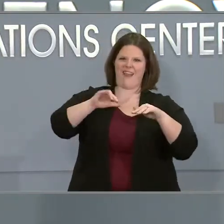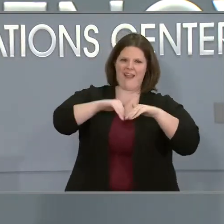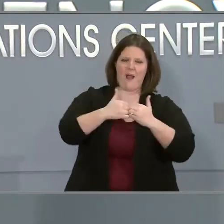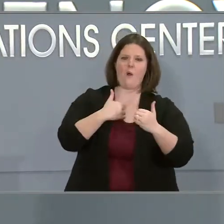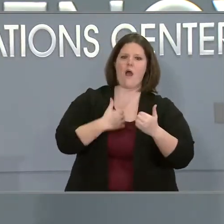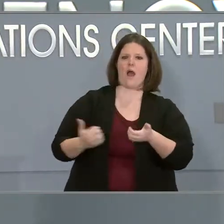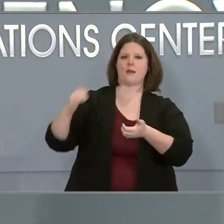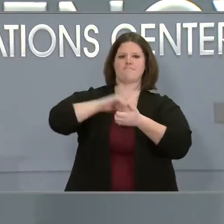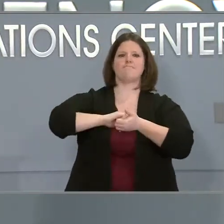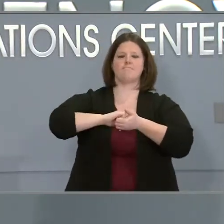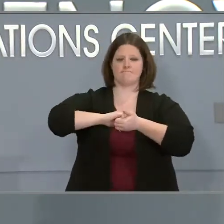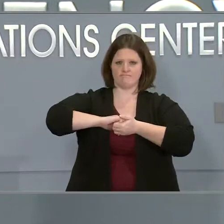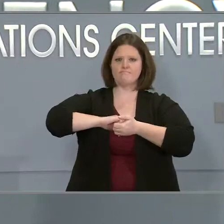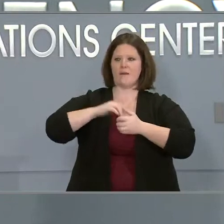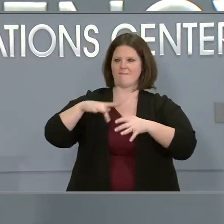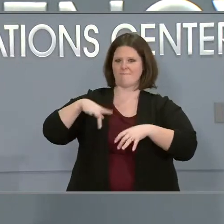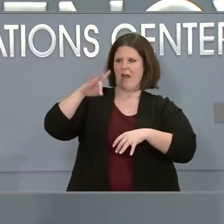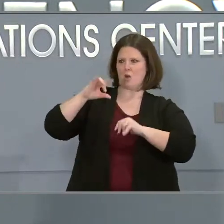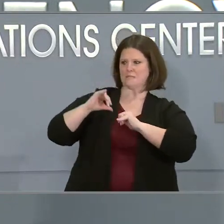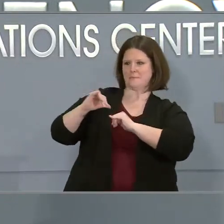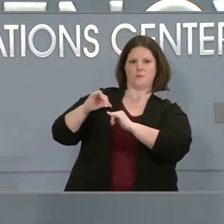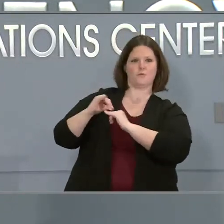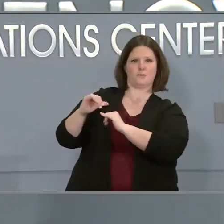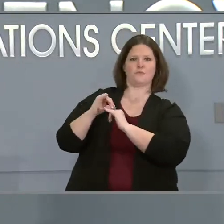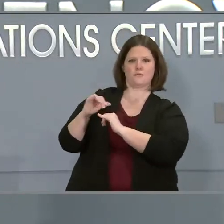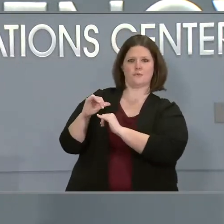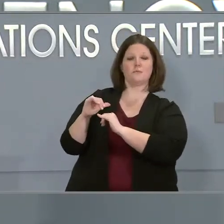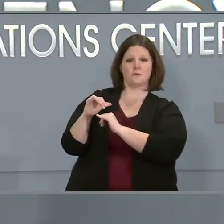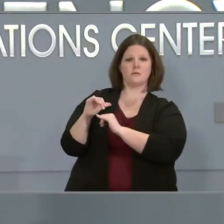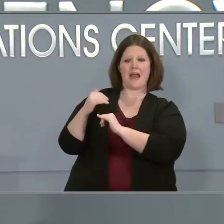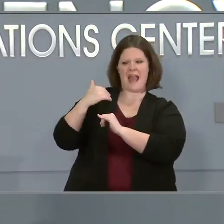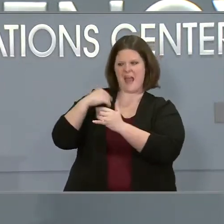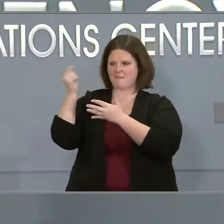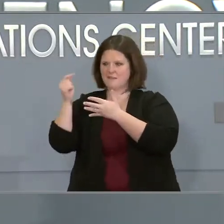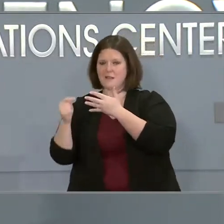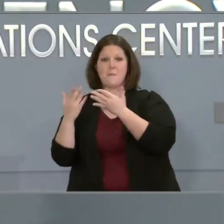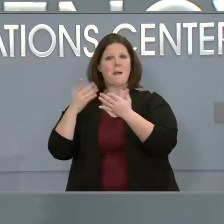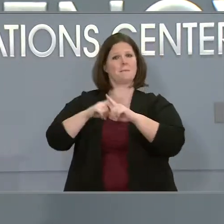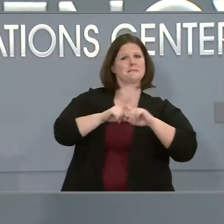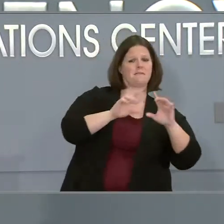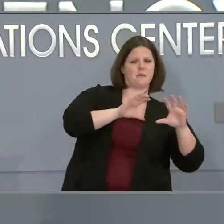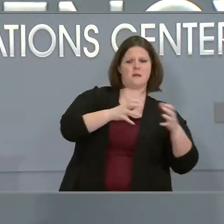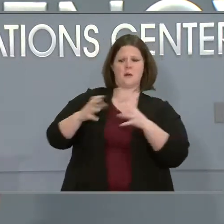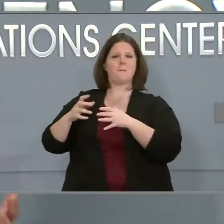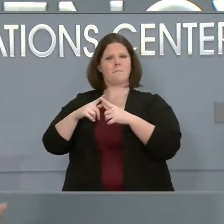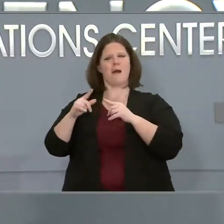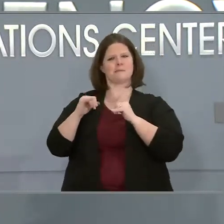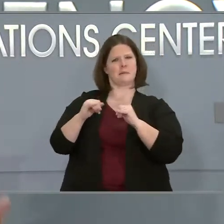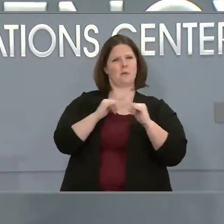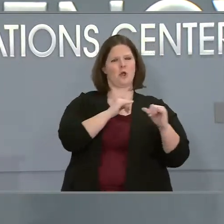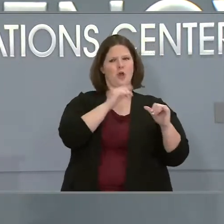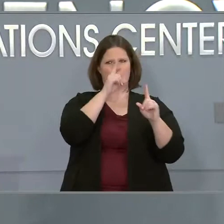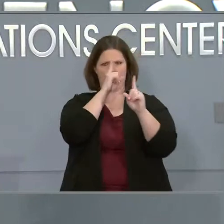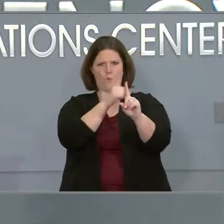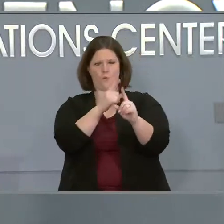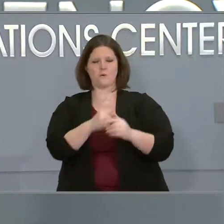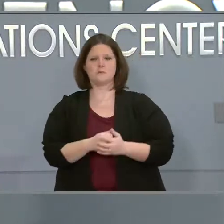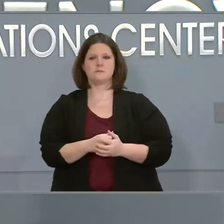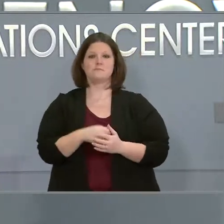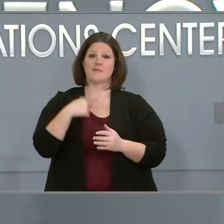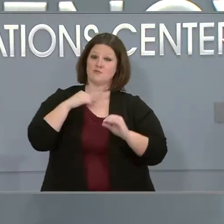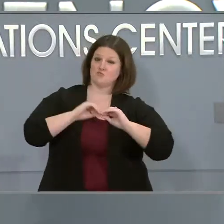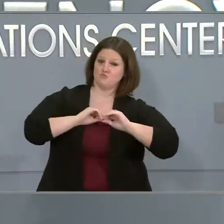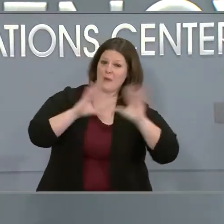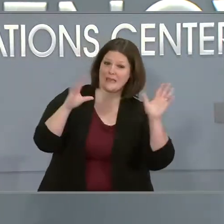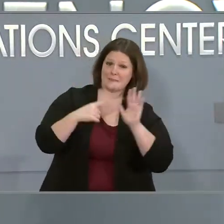I have approached things. And I think I also have been as transparent as I can, both, as you see, we do a lot of data, try to